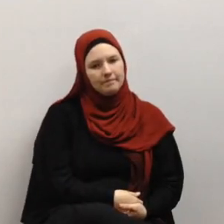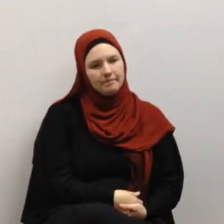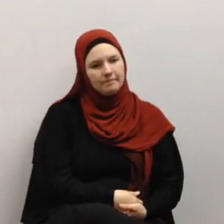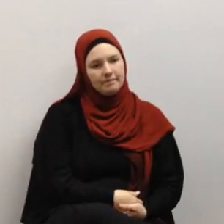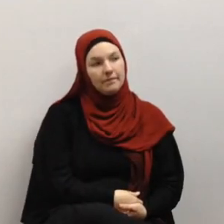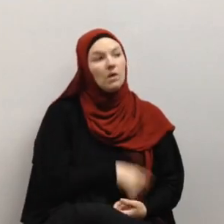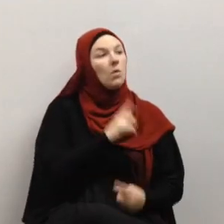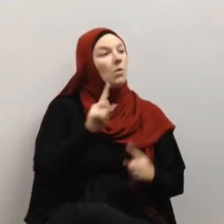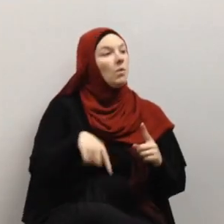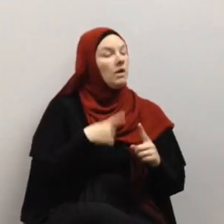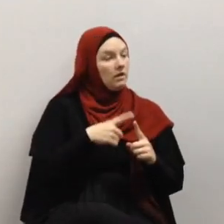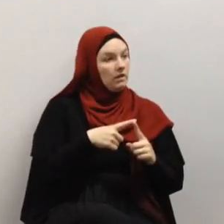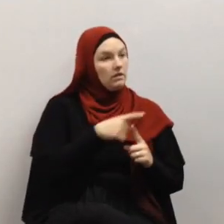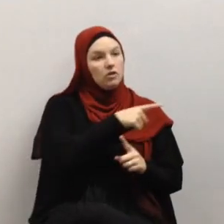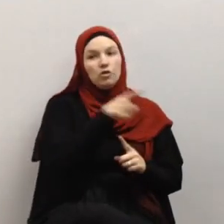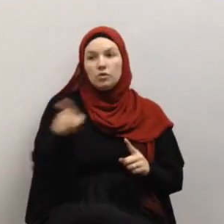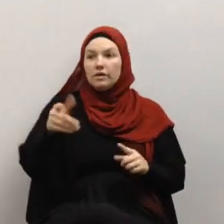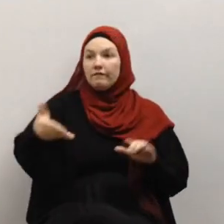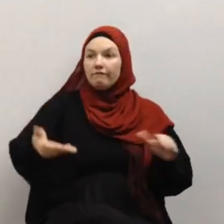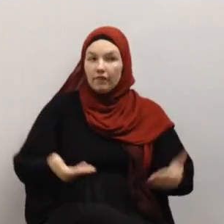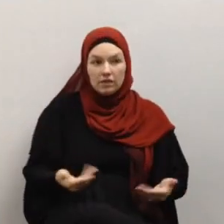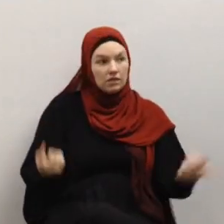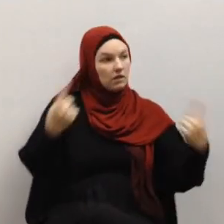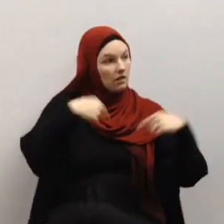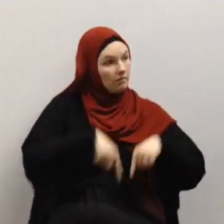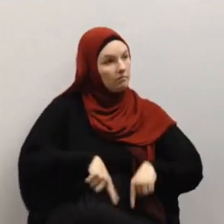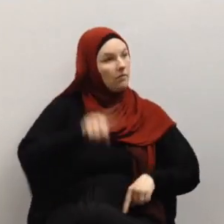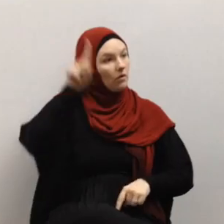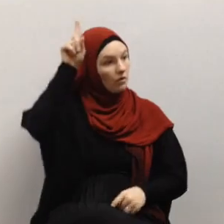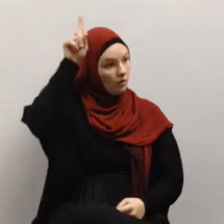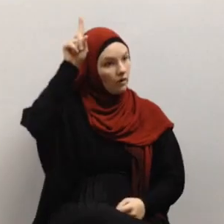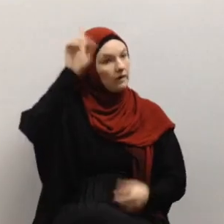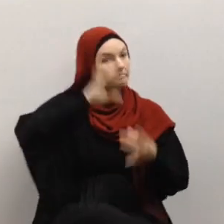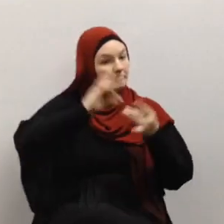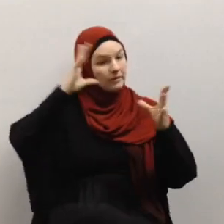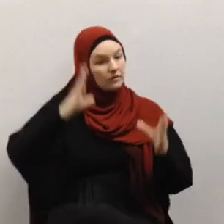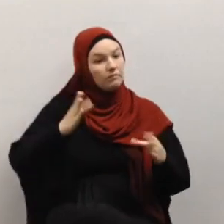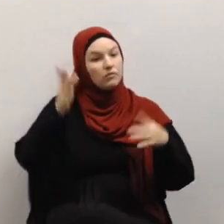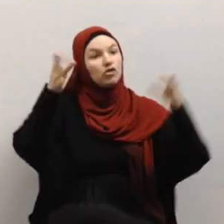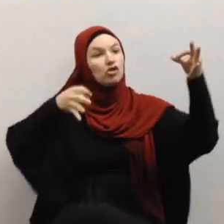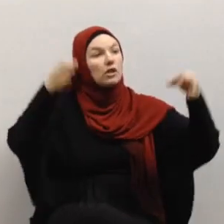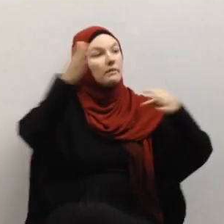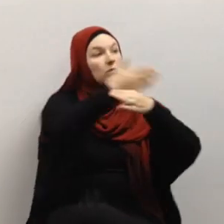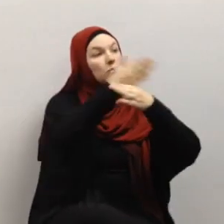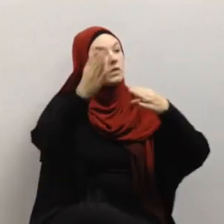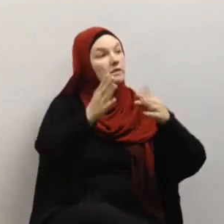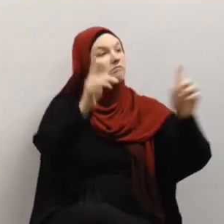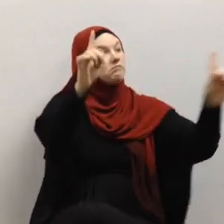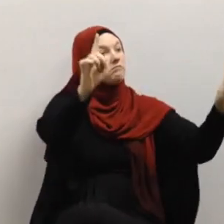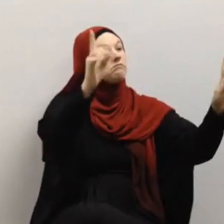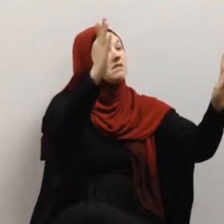Allah and His Messenger to judge between them, some of them will turn away.